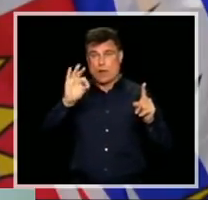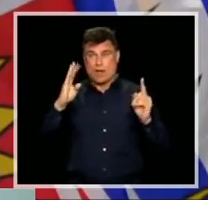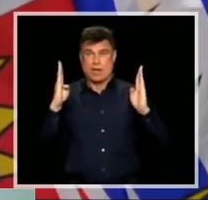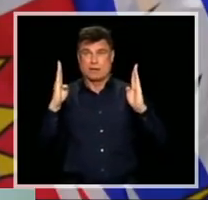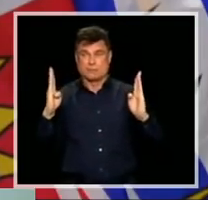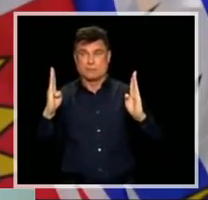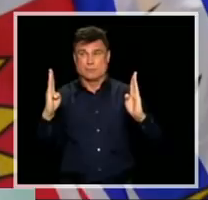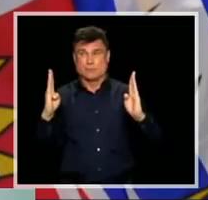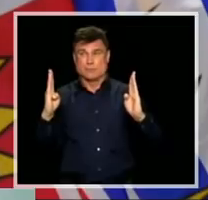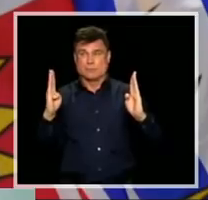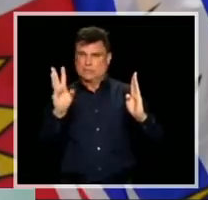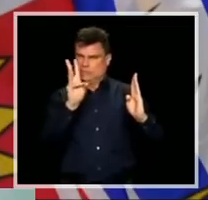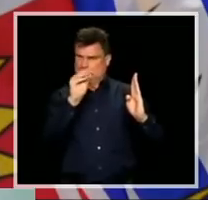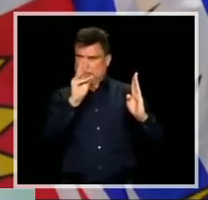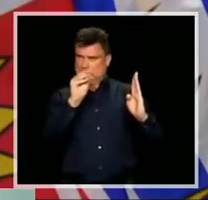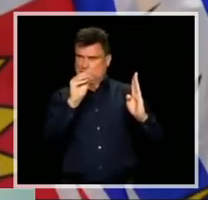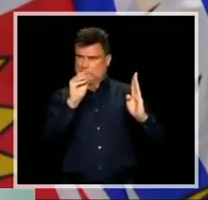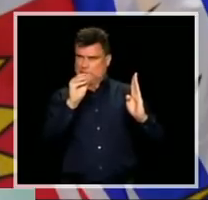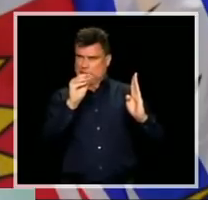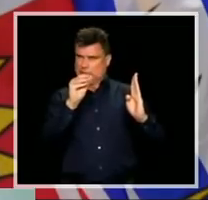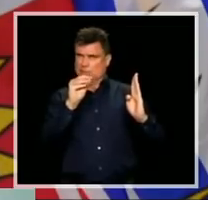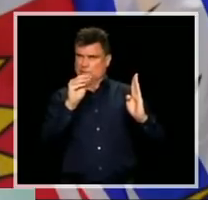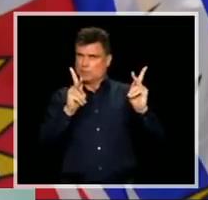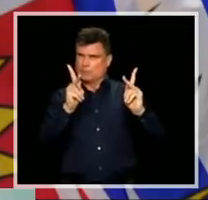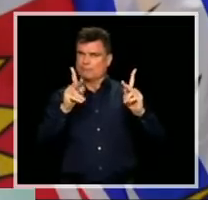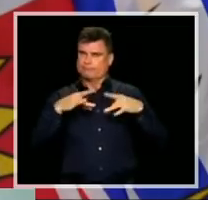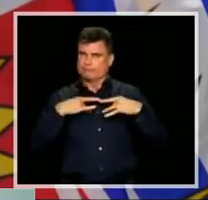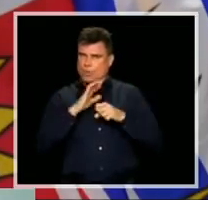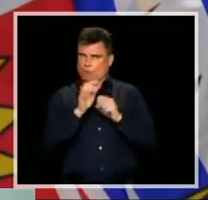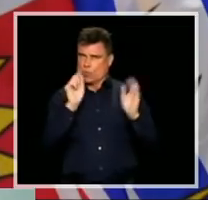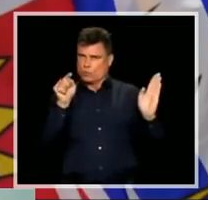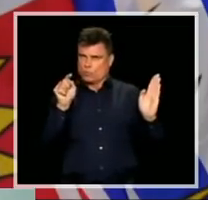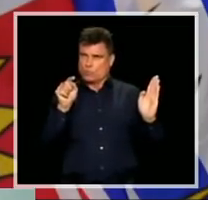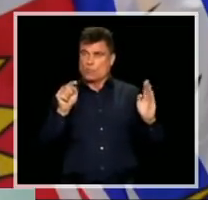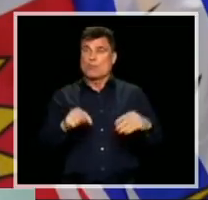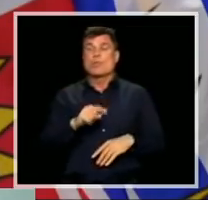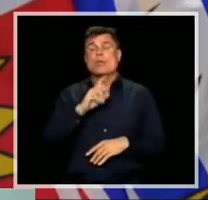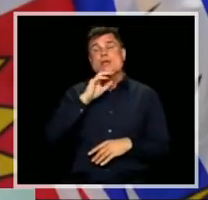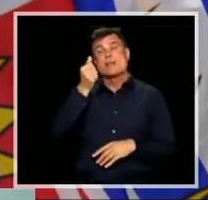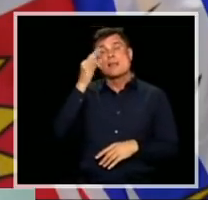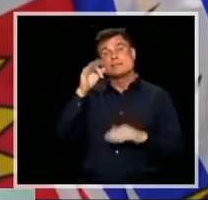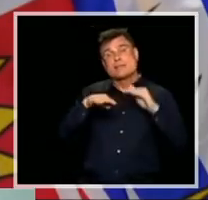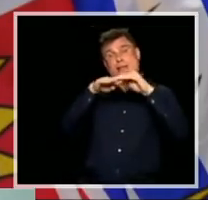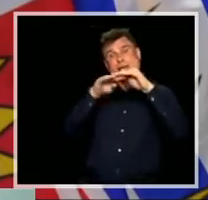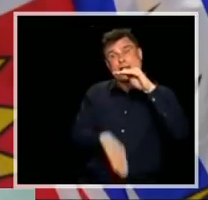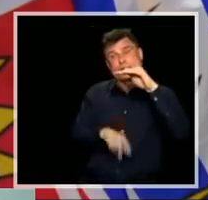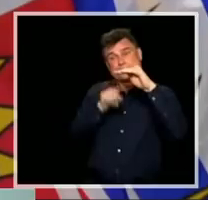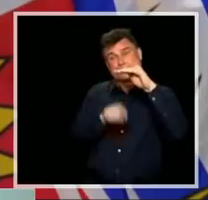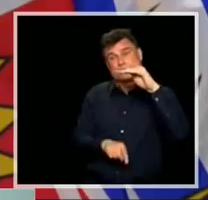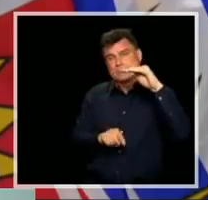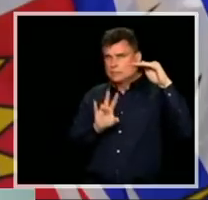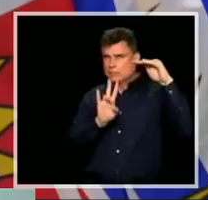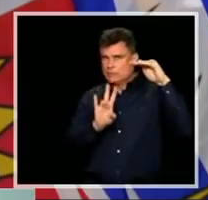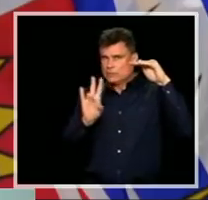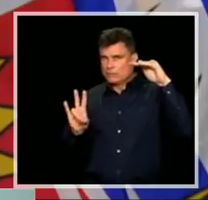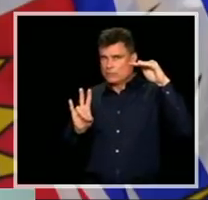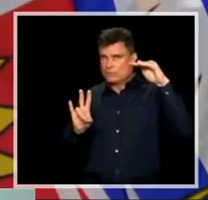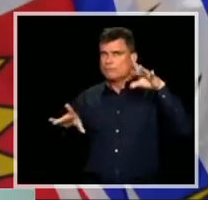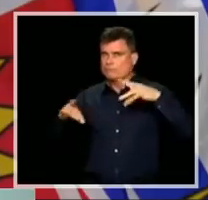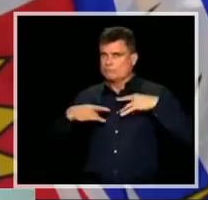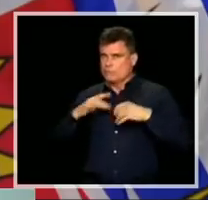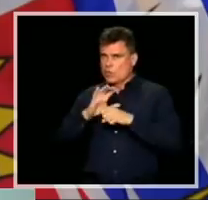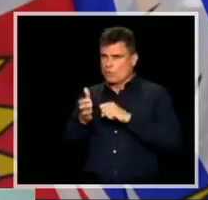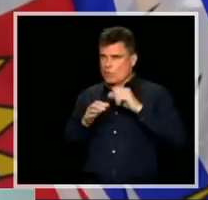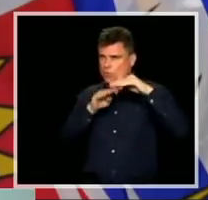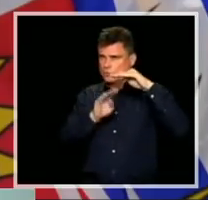care system and our healthcare system. So in Washington, I haven't seen the details of it, but my understanding is it's